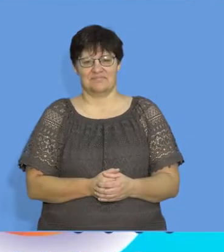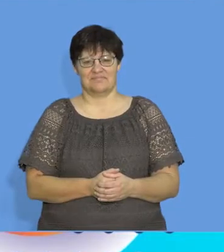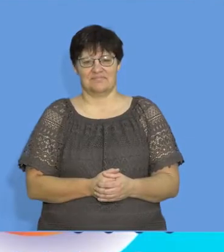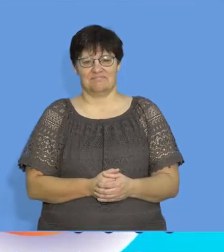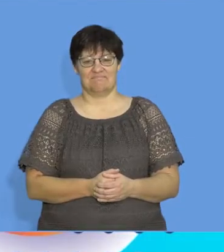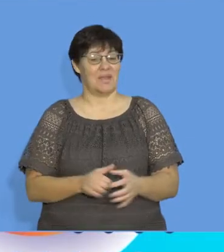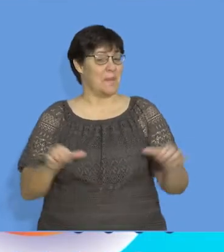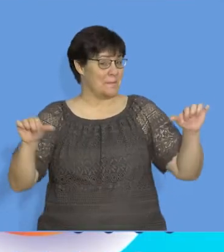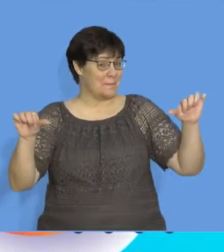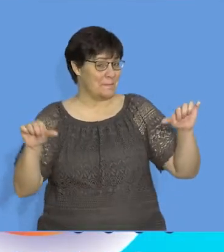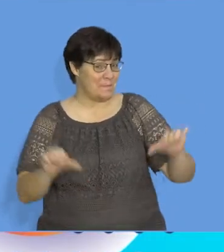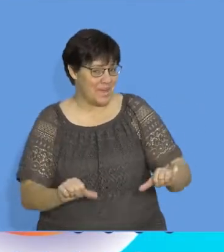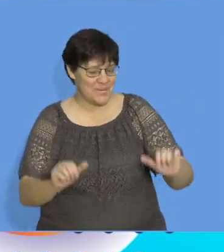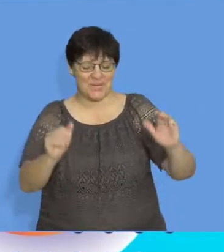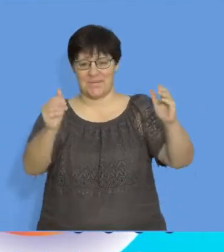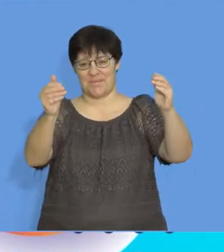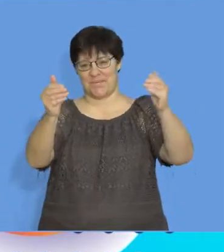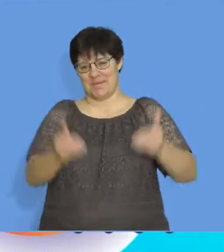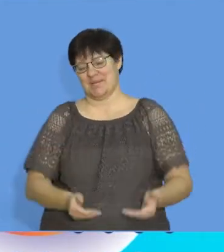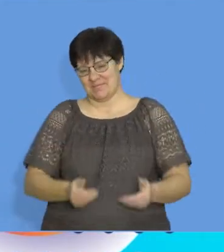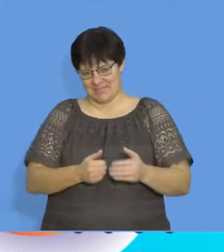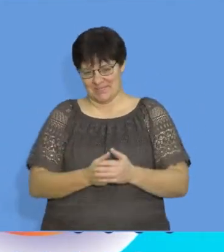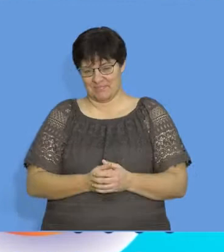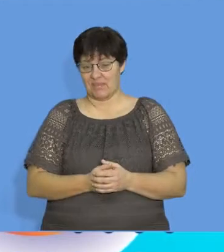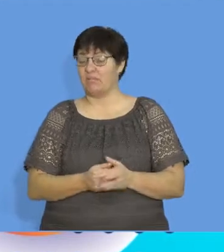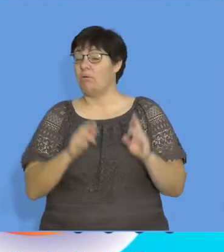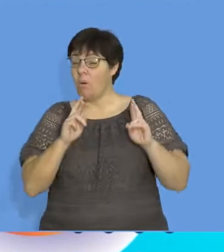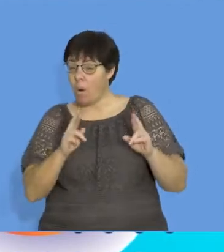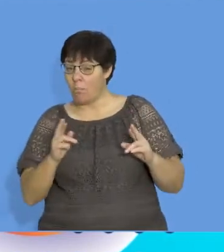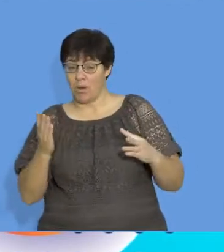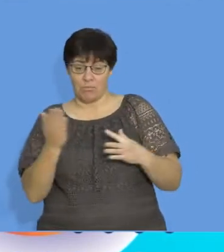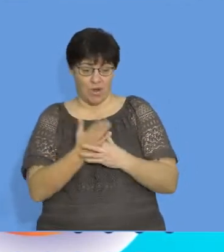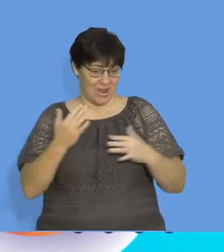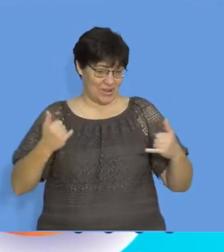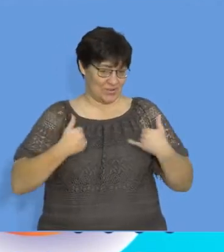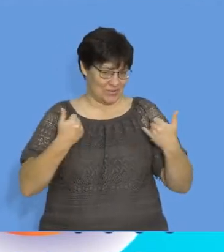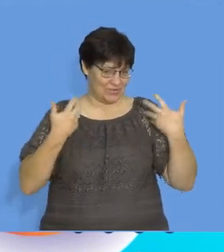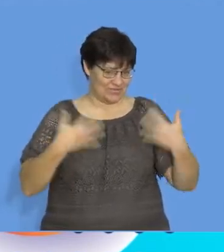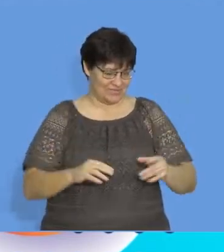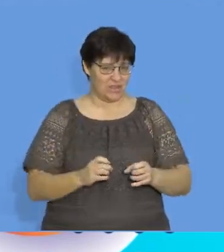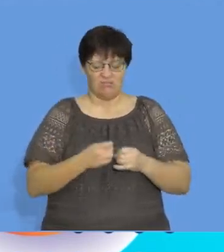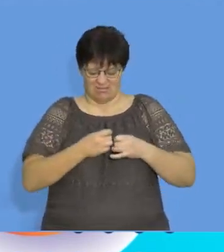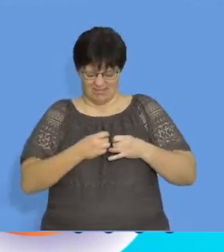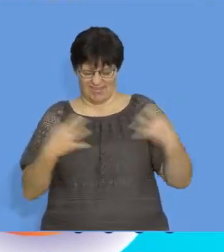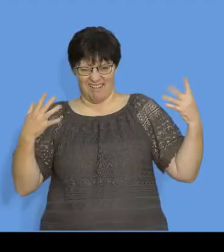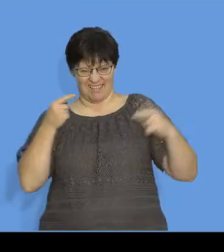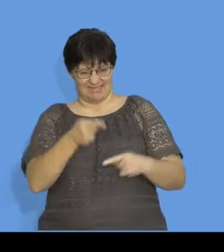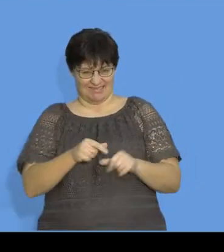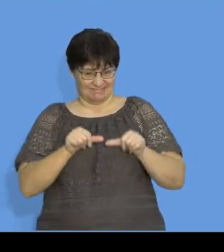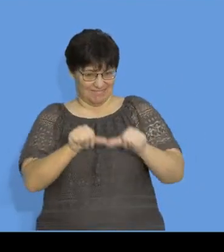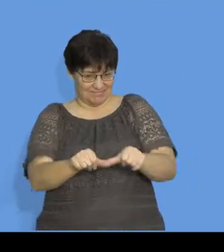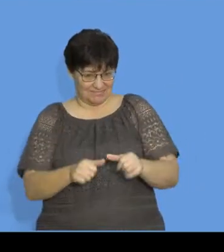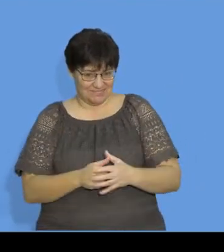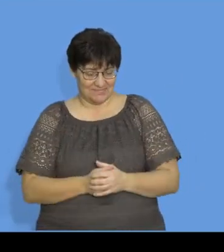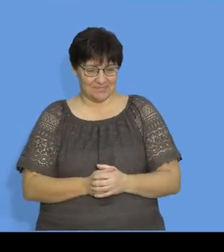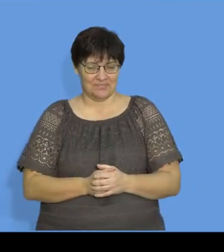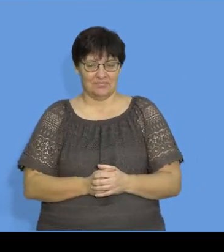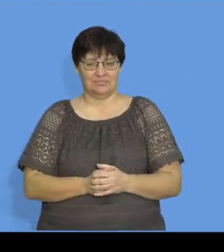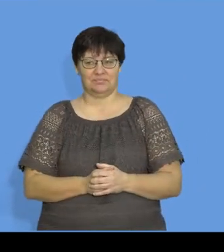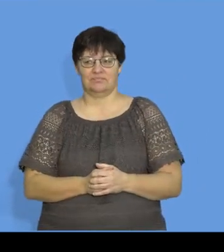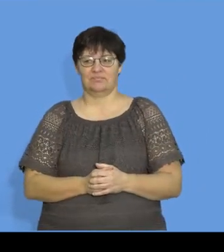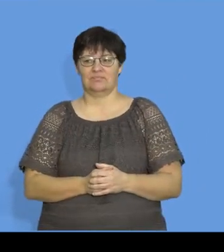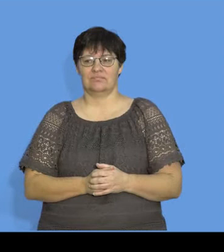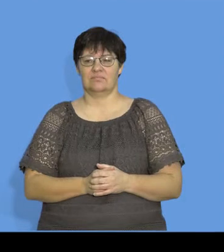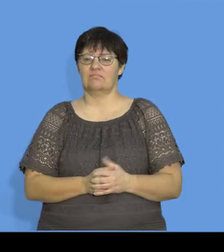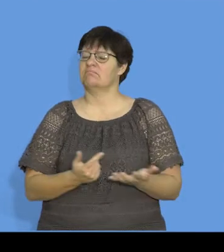Welcome back, everyone. I hope you had a good break. Let's just get straight into it, shall we? So,